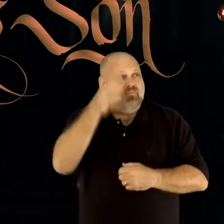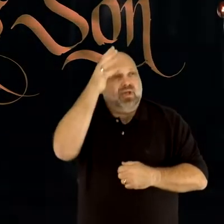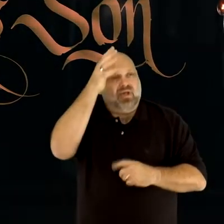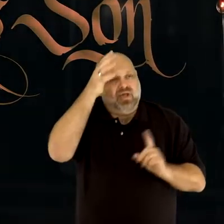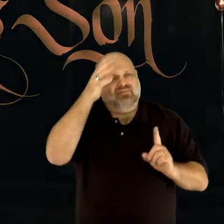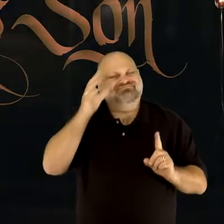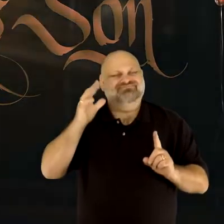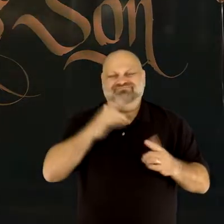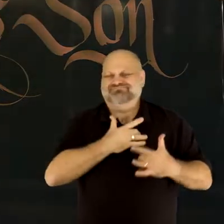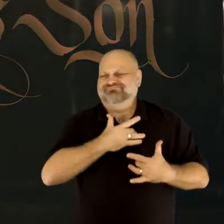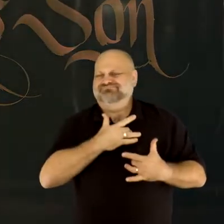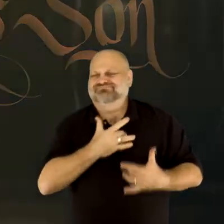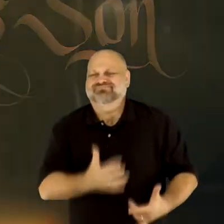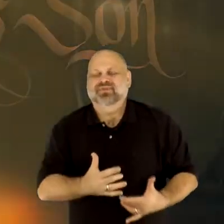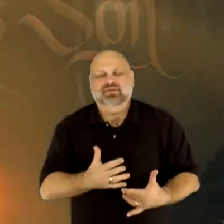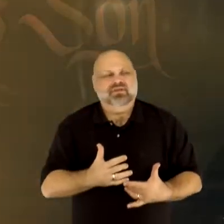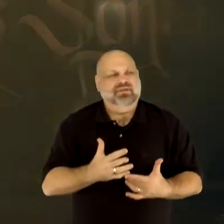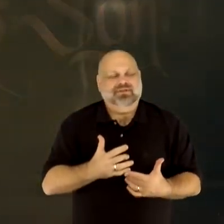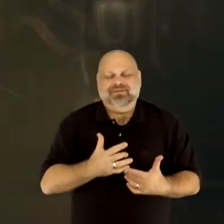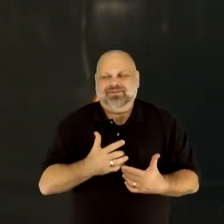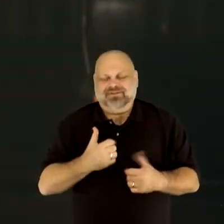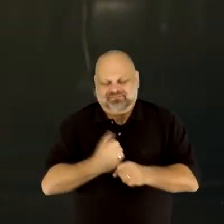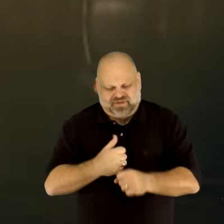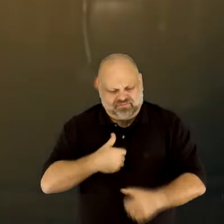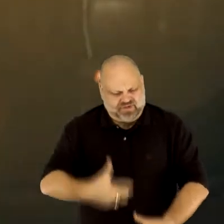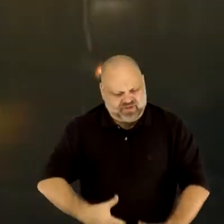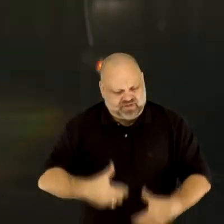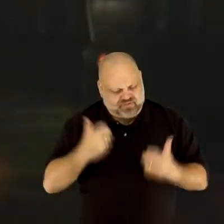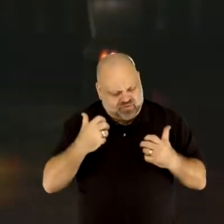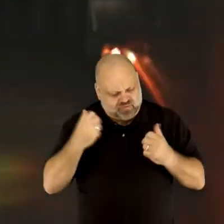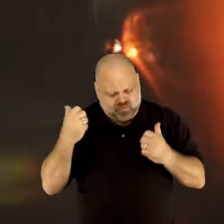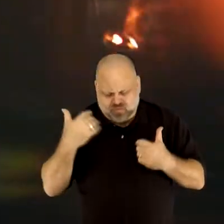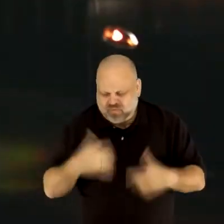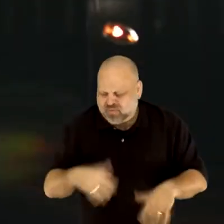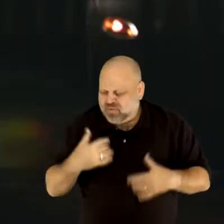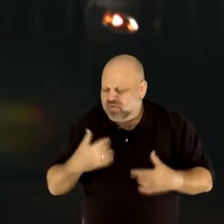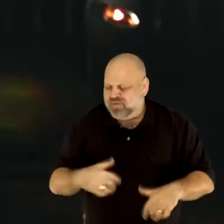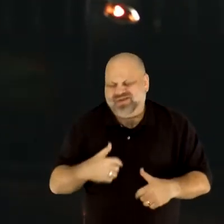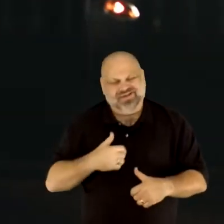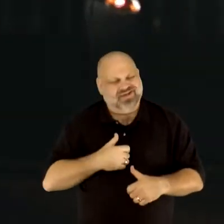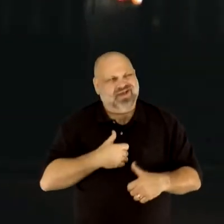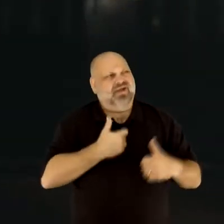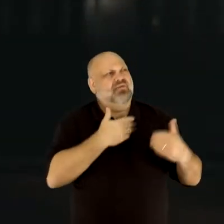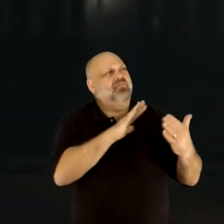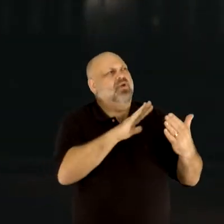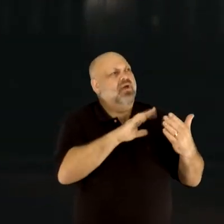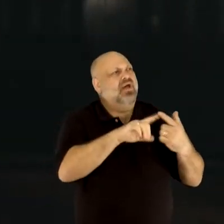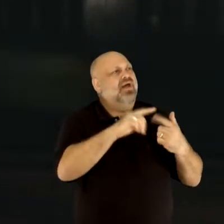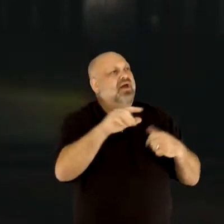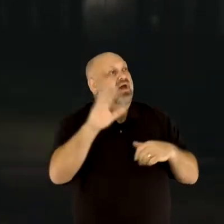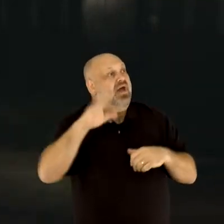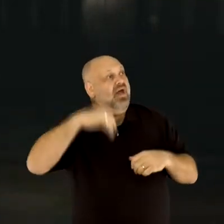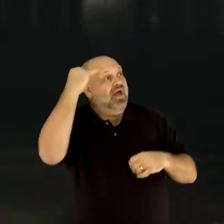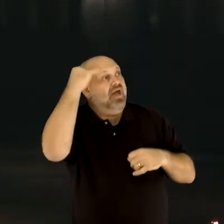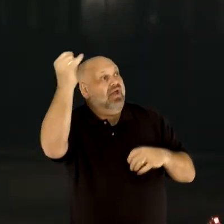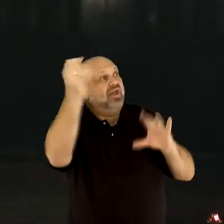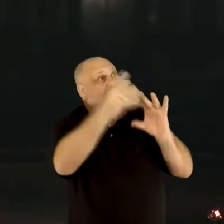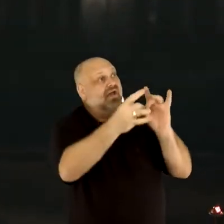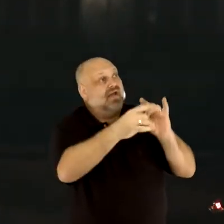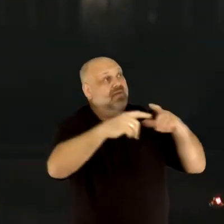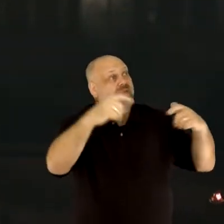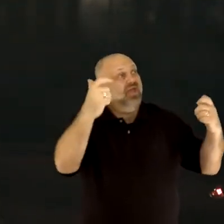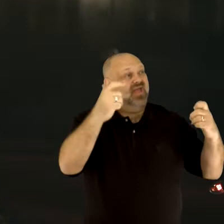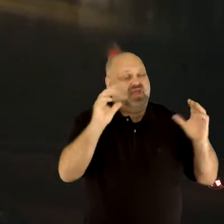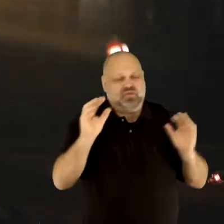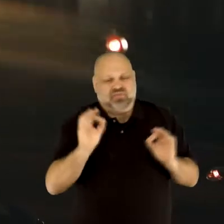My pop had this way about him. It made me so angry. So I'd come to him with an idea. Could be big or